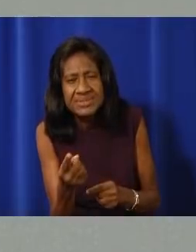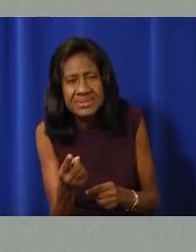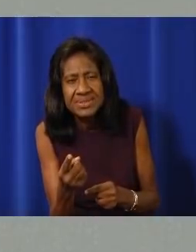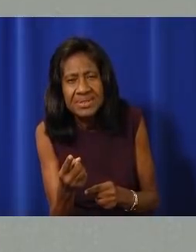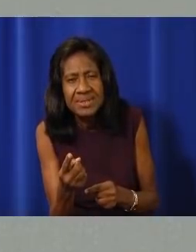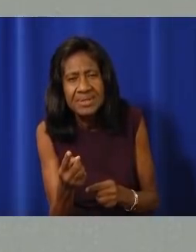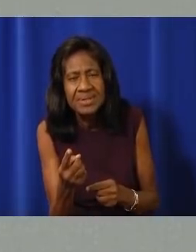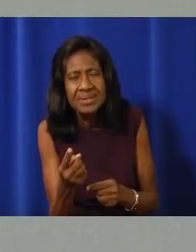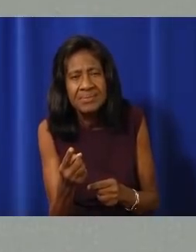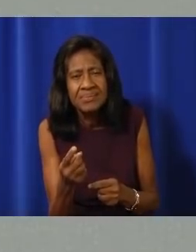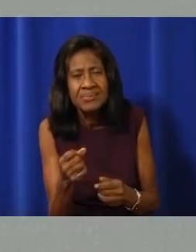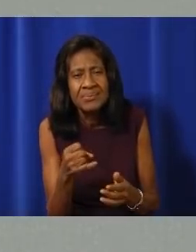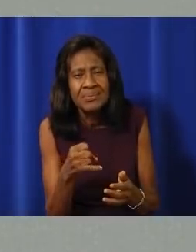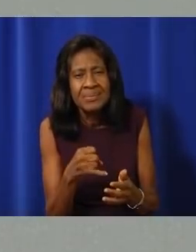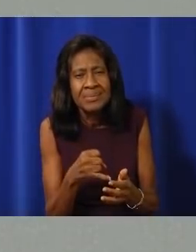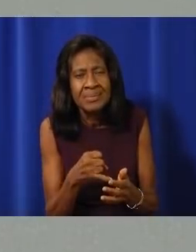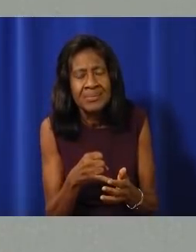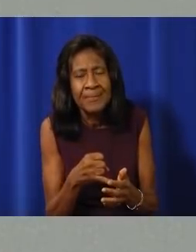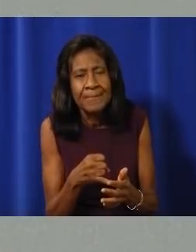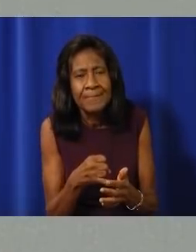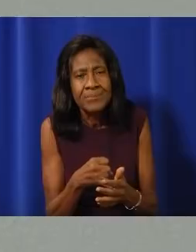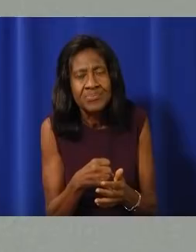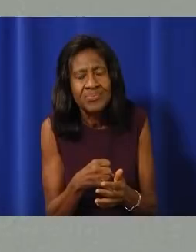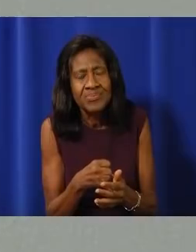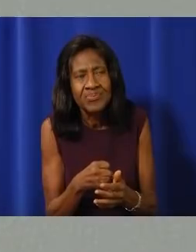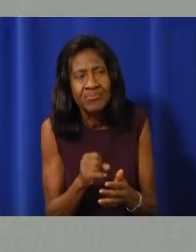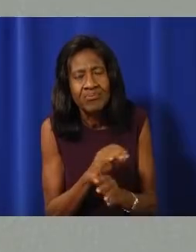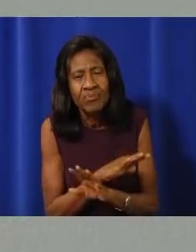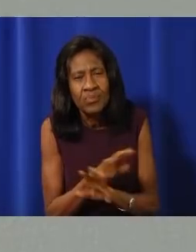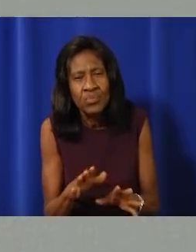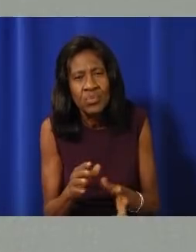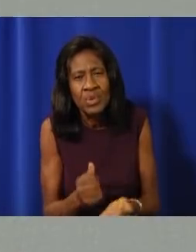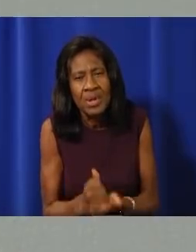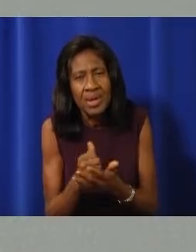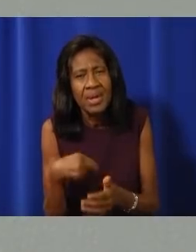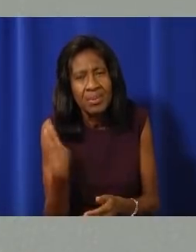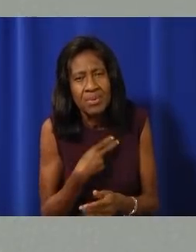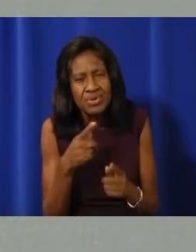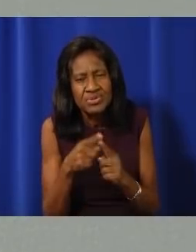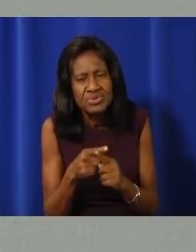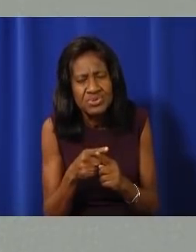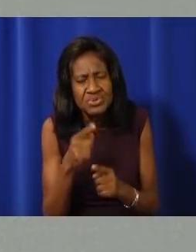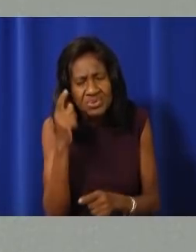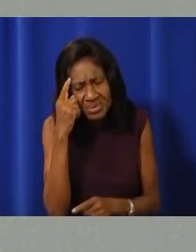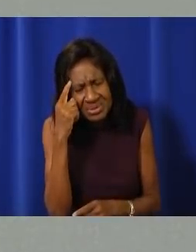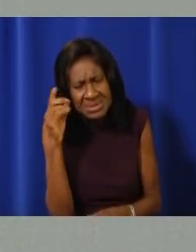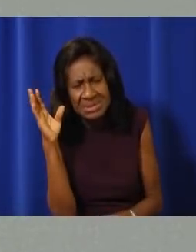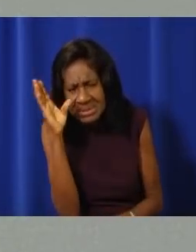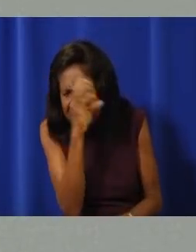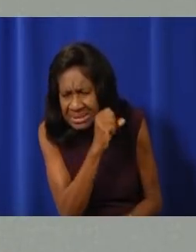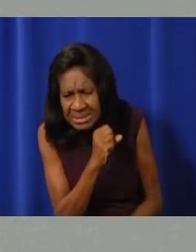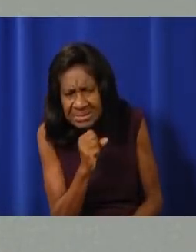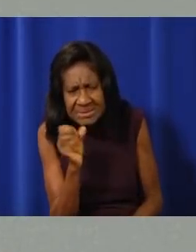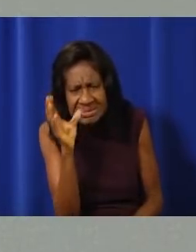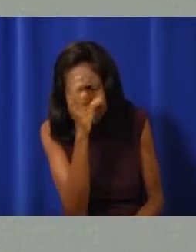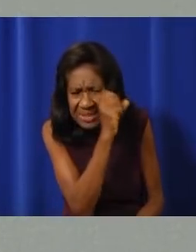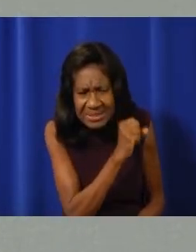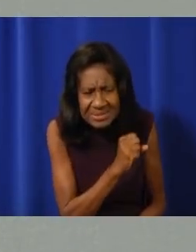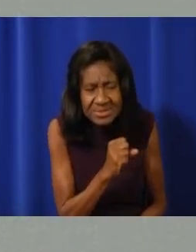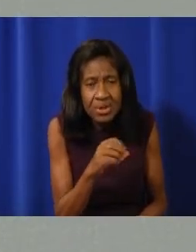it does not help us at all to have the speculation going on social